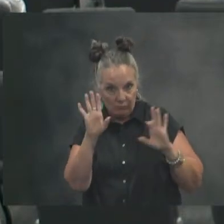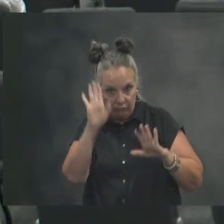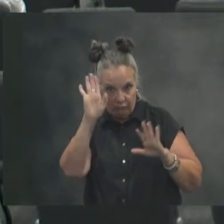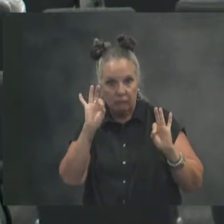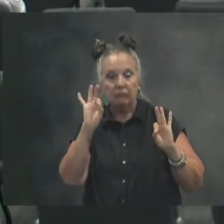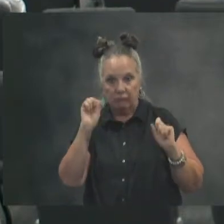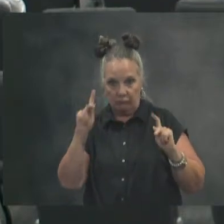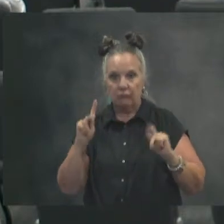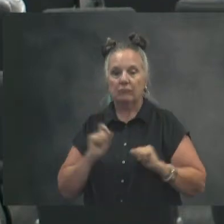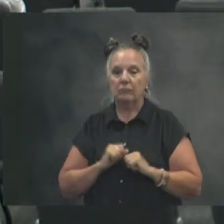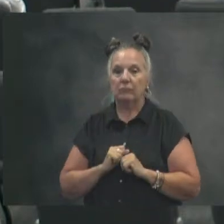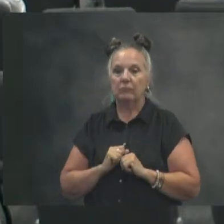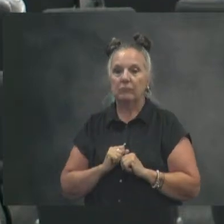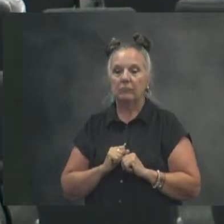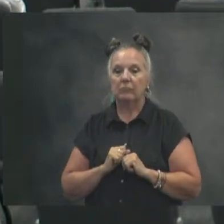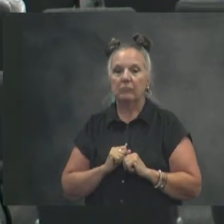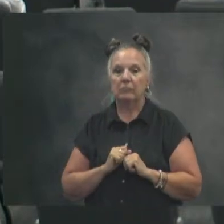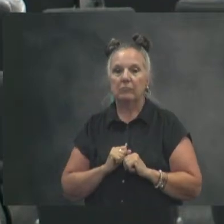So we have